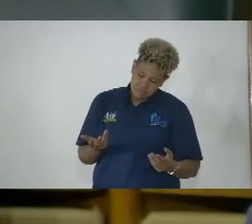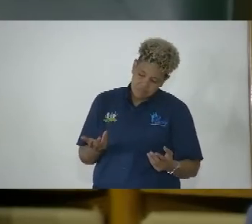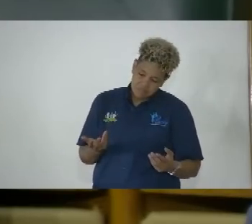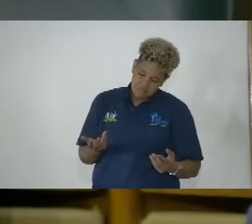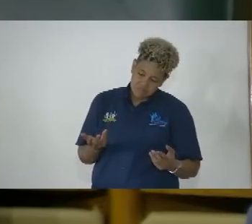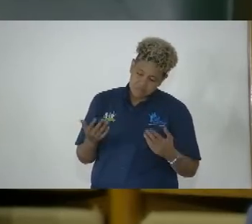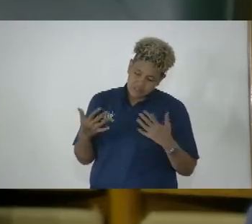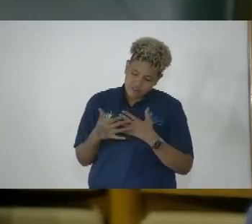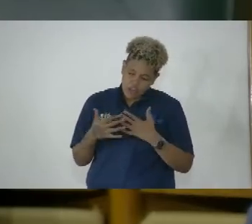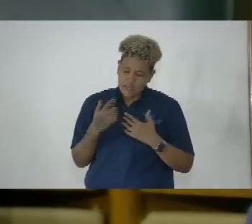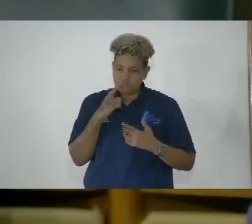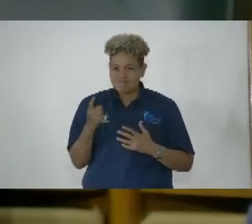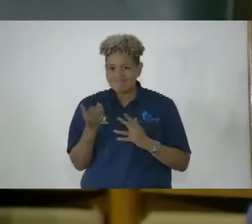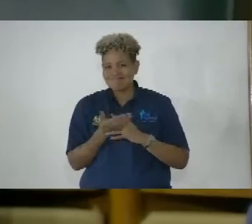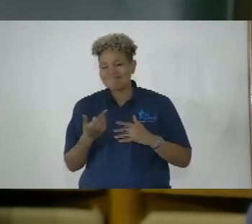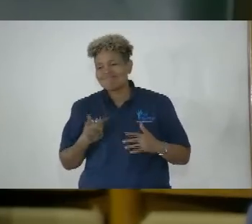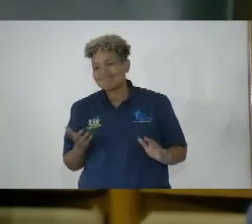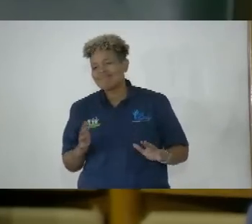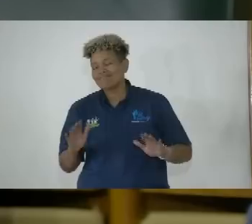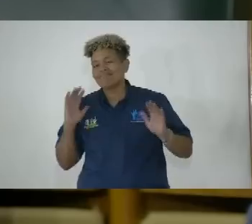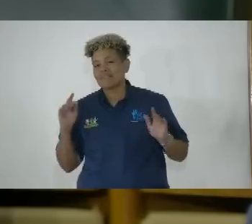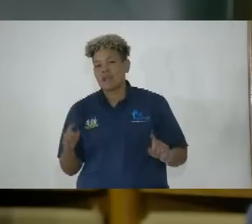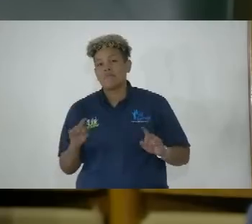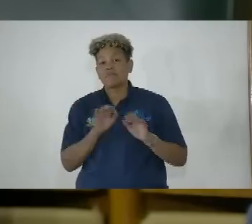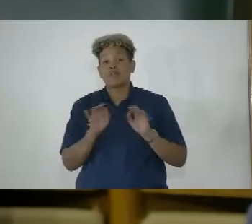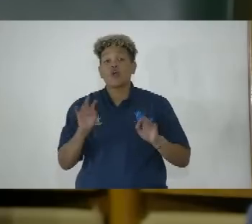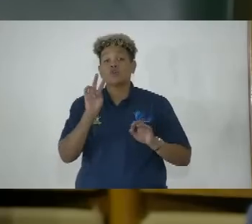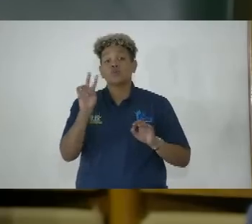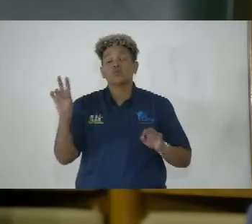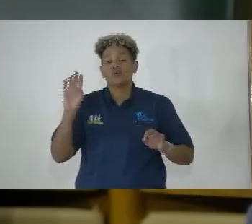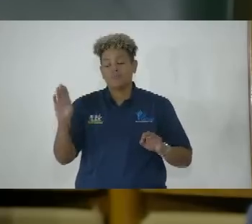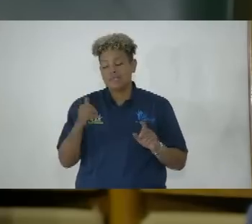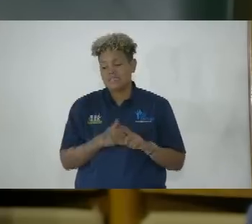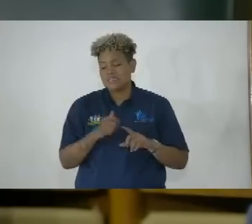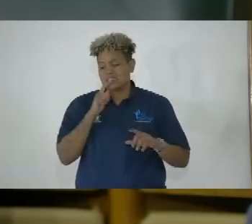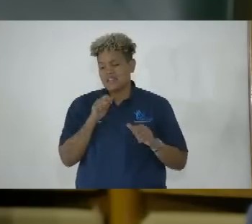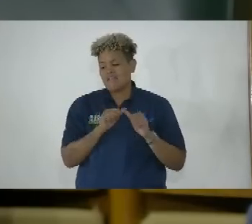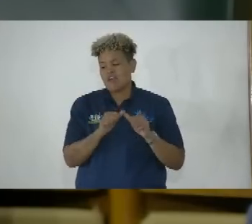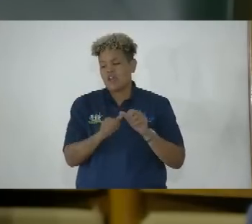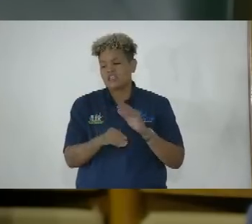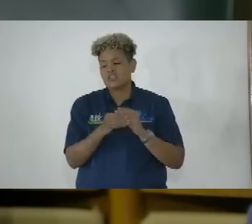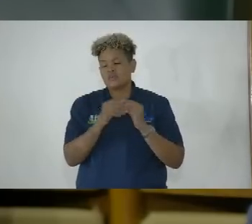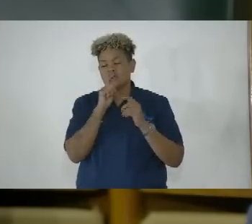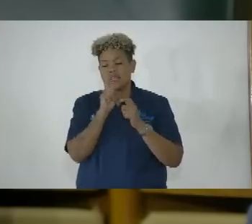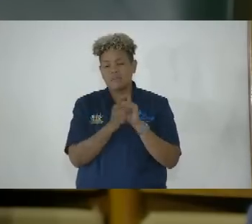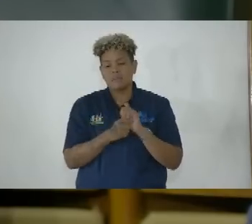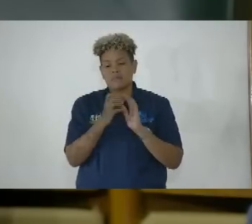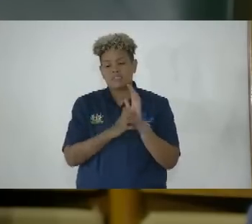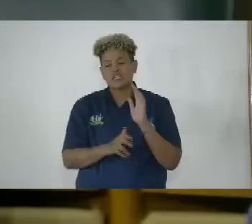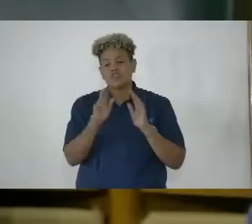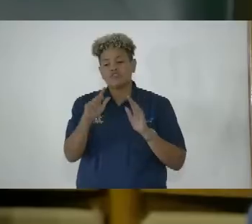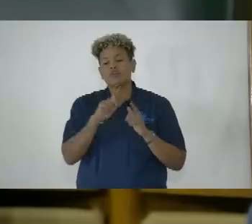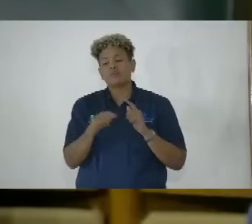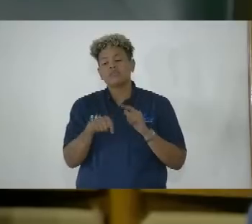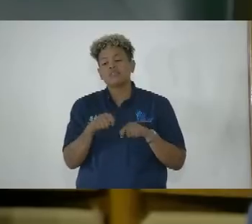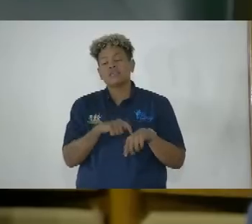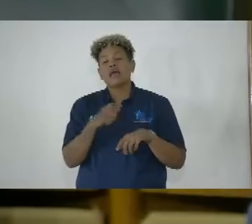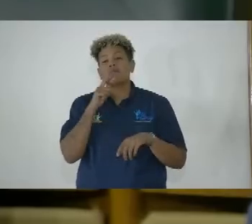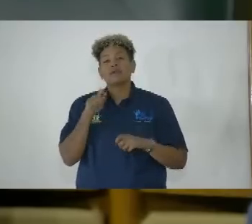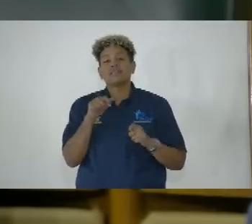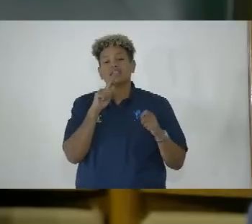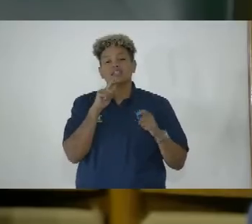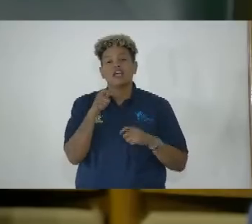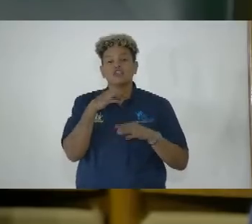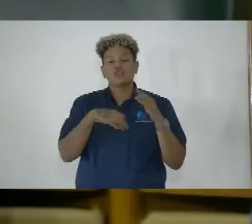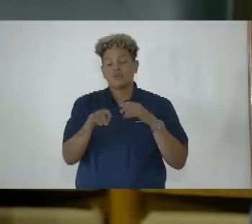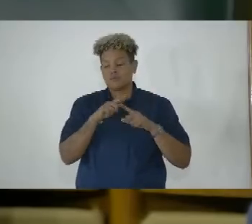powerless to intervene. Mr. President, Clause 2.2b continues with the amendment of Section 3, but this time by deleting and